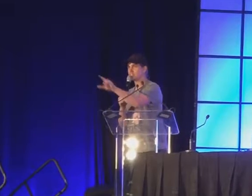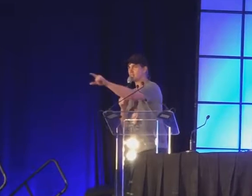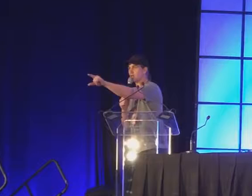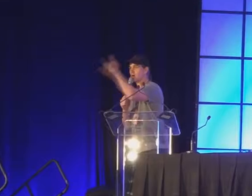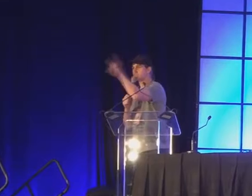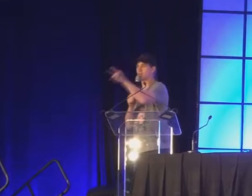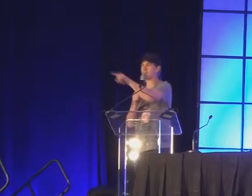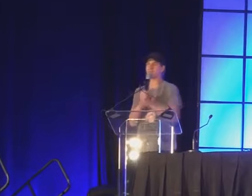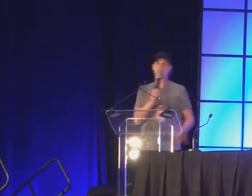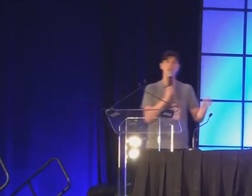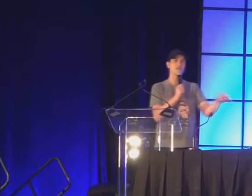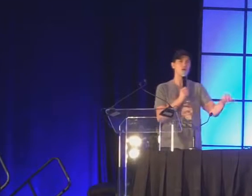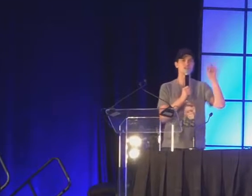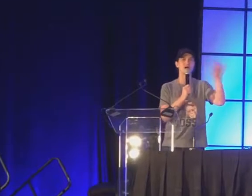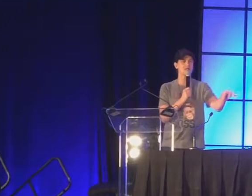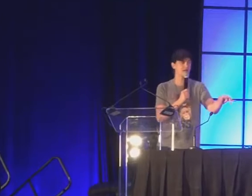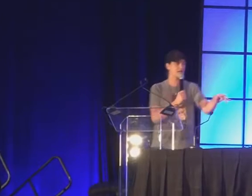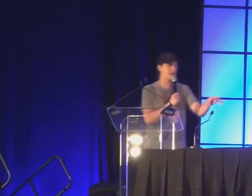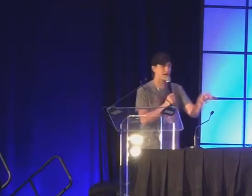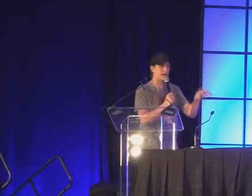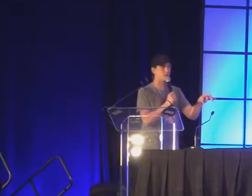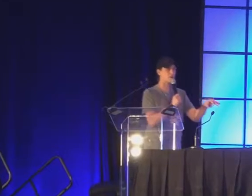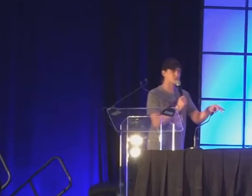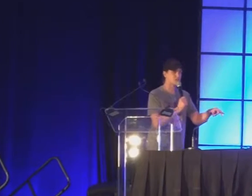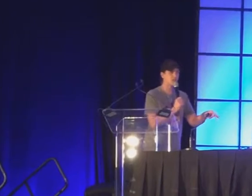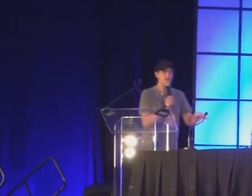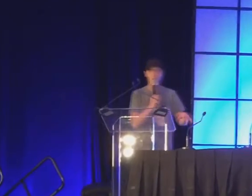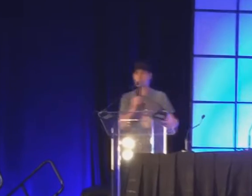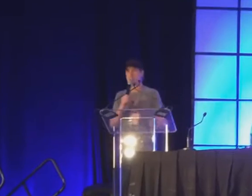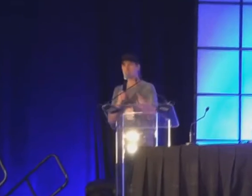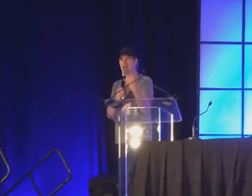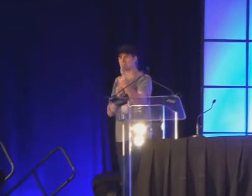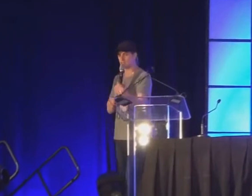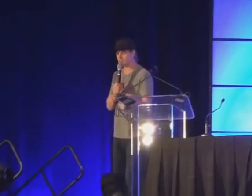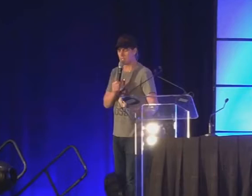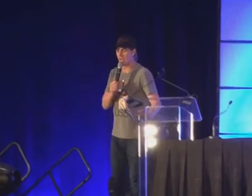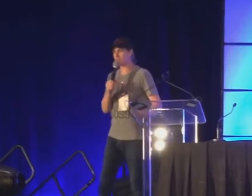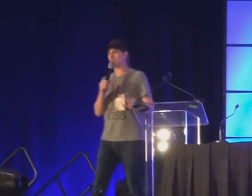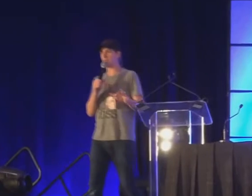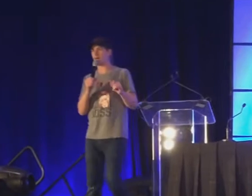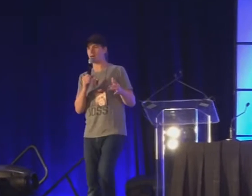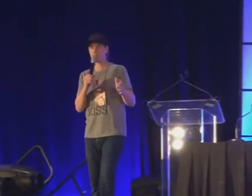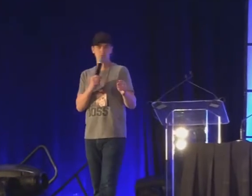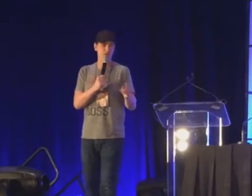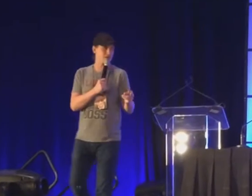Shelley Long. Sorry, thank you. Shelley Long, John Amos from Peace Beastmaster,